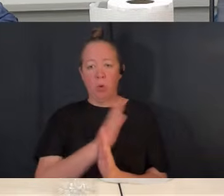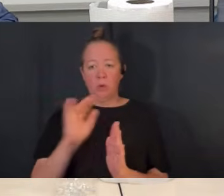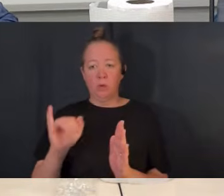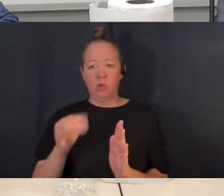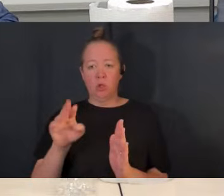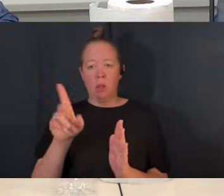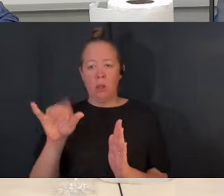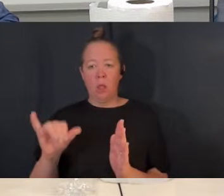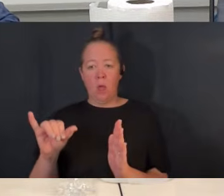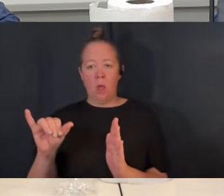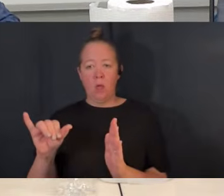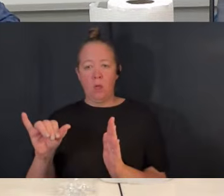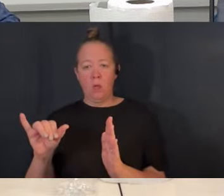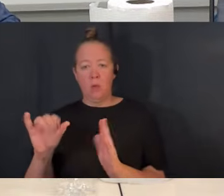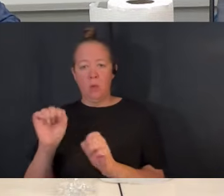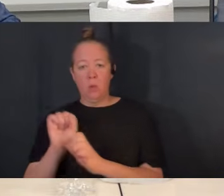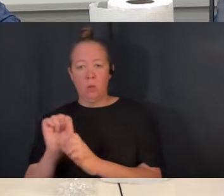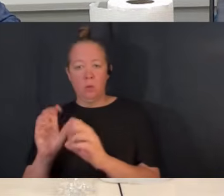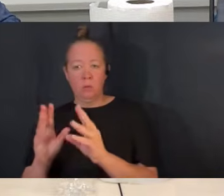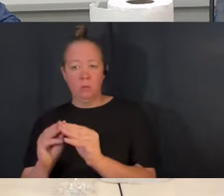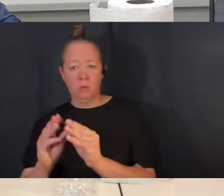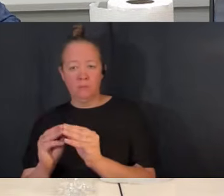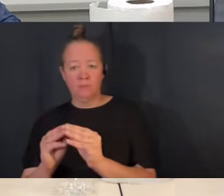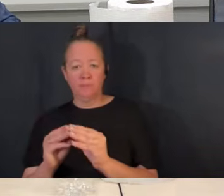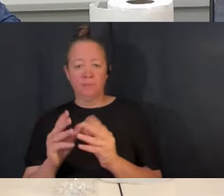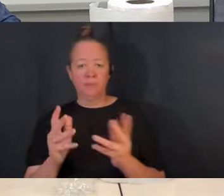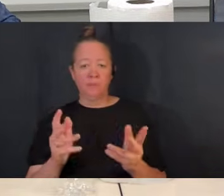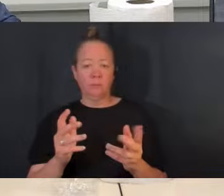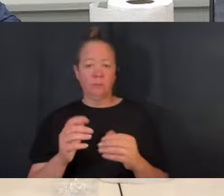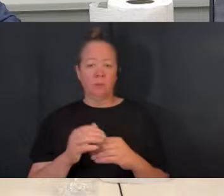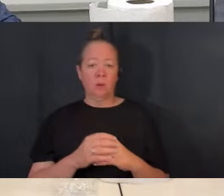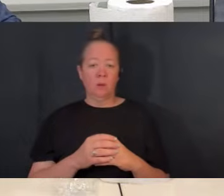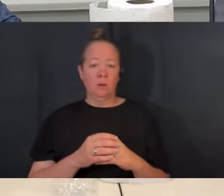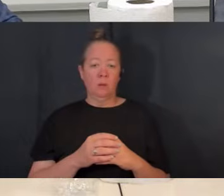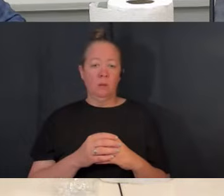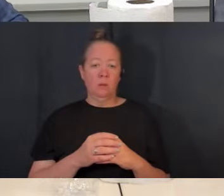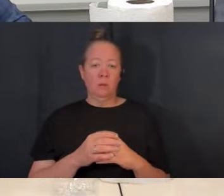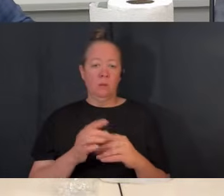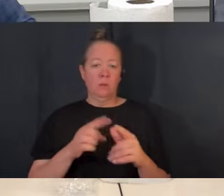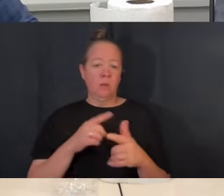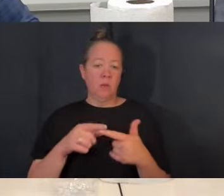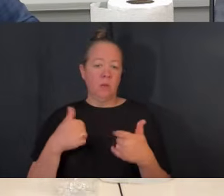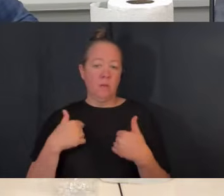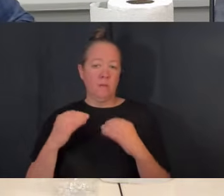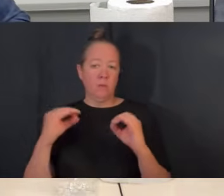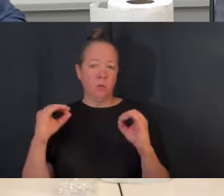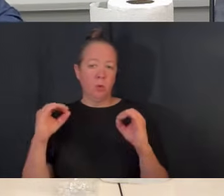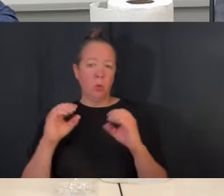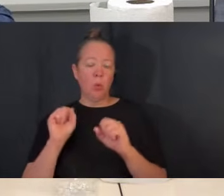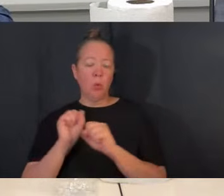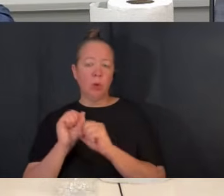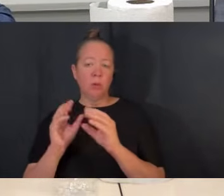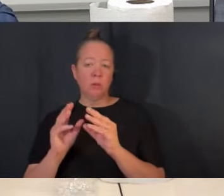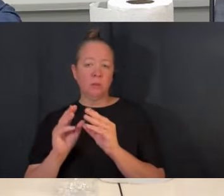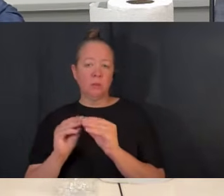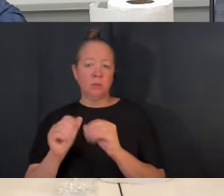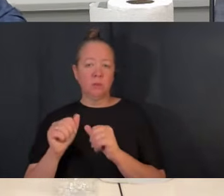virtually, and then, no work session meeting in August. And, that can kind of prepare us